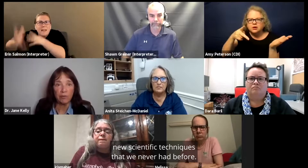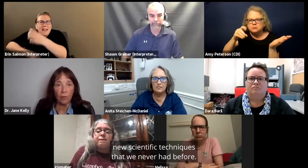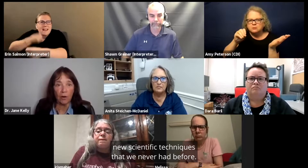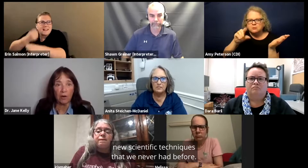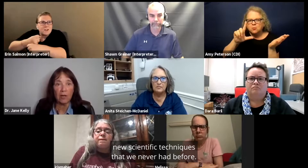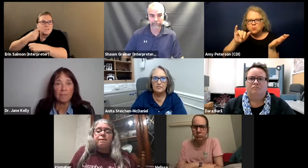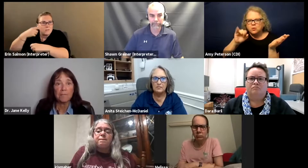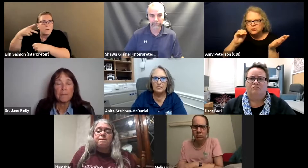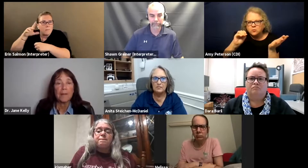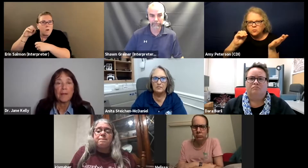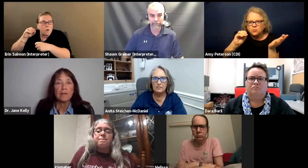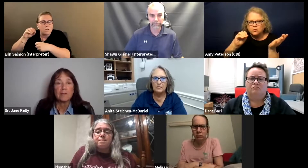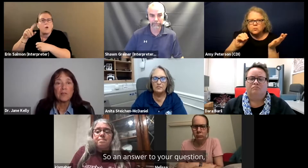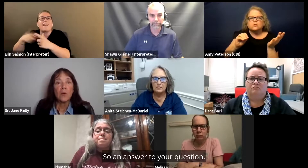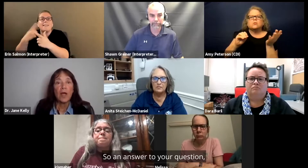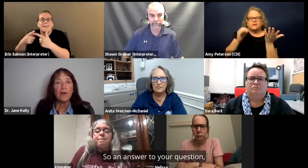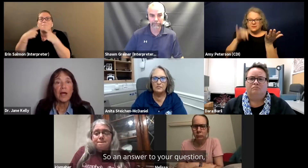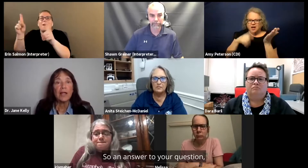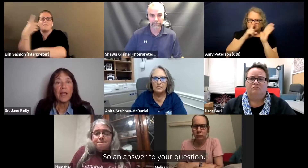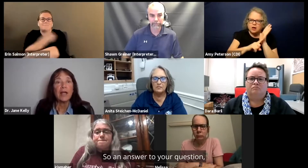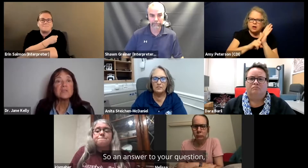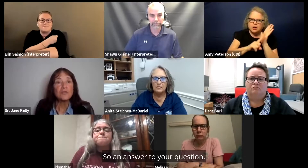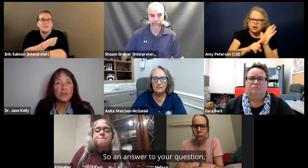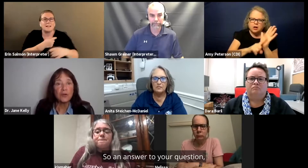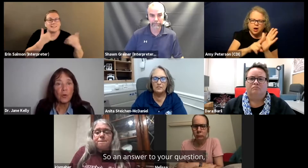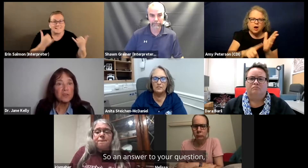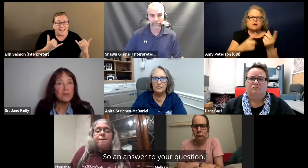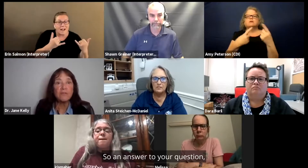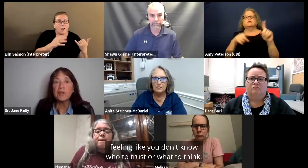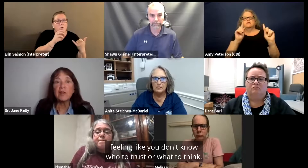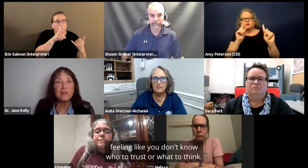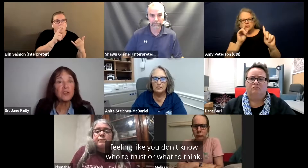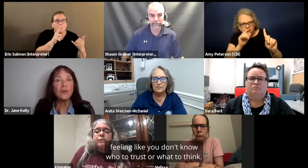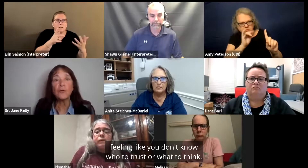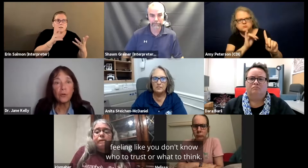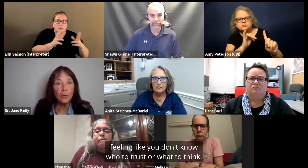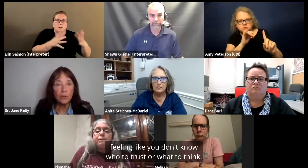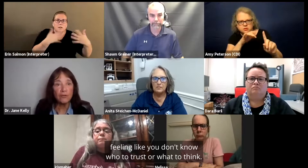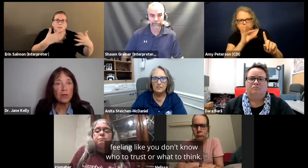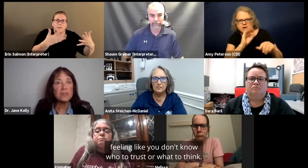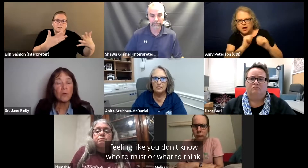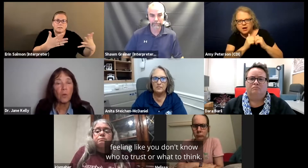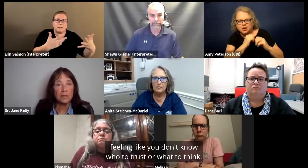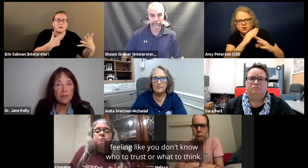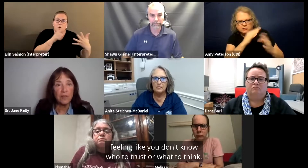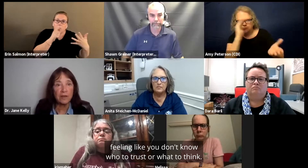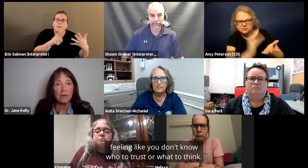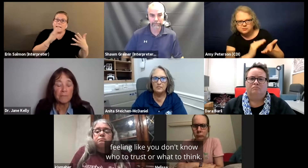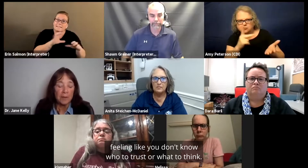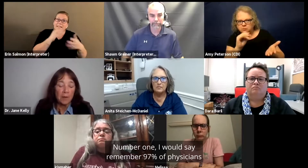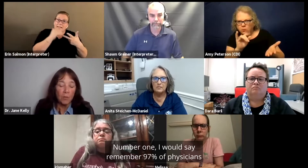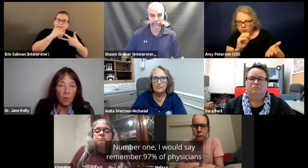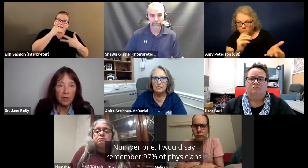had before. So in answer to your question, feeling like you don't know who to trust or what to